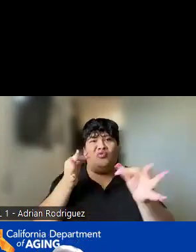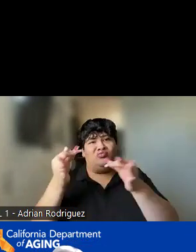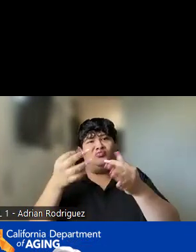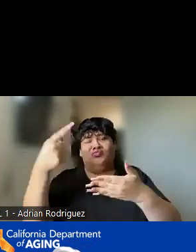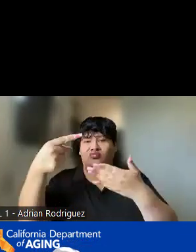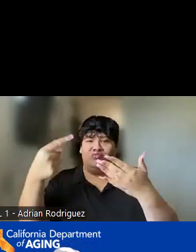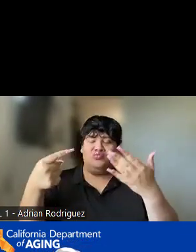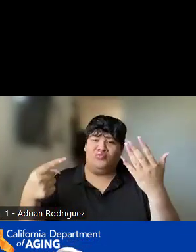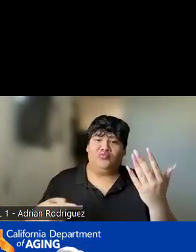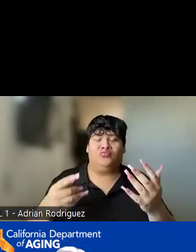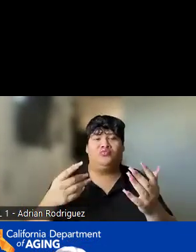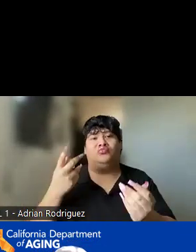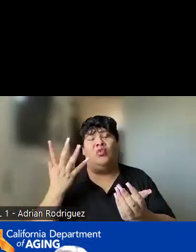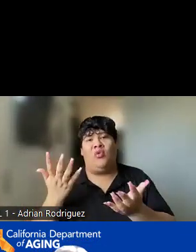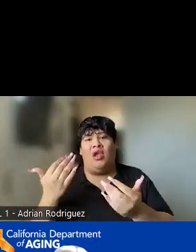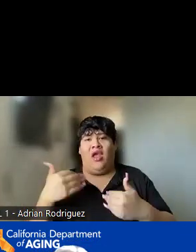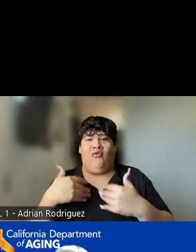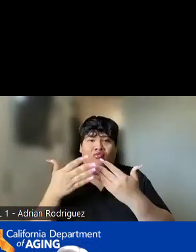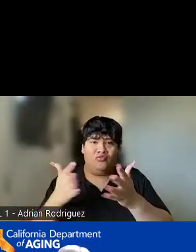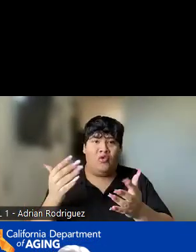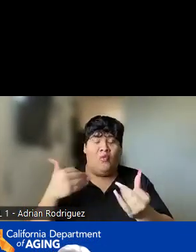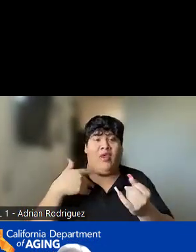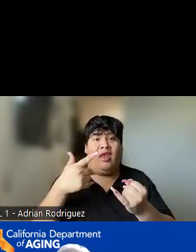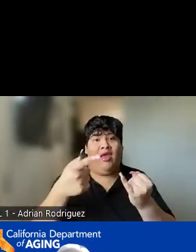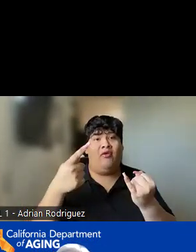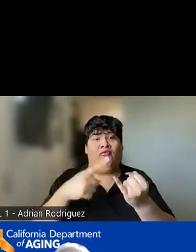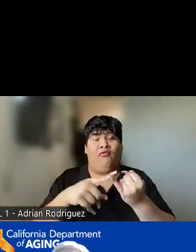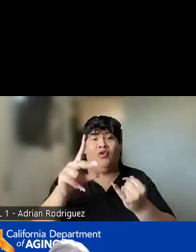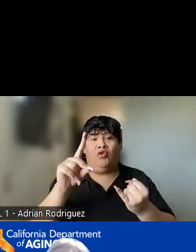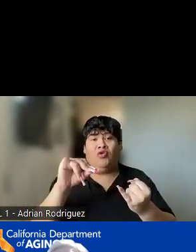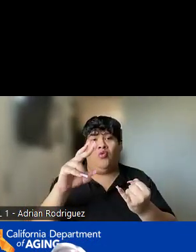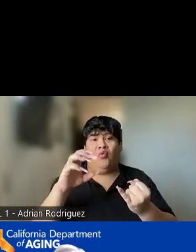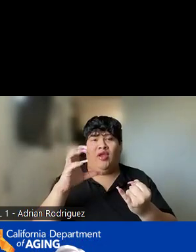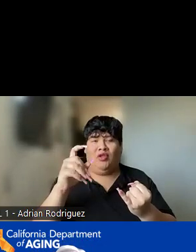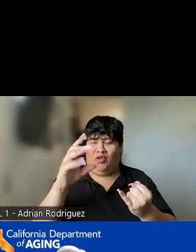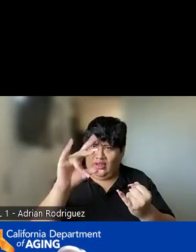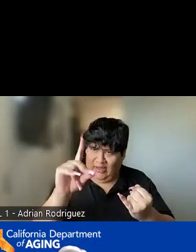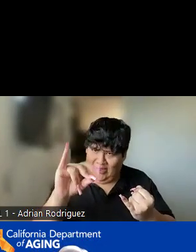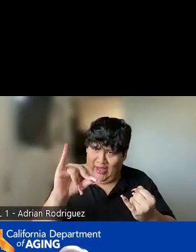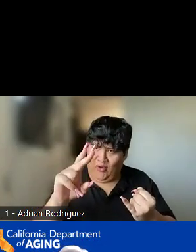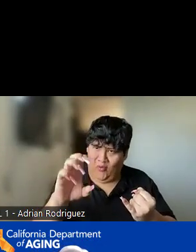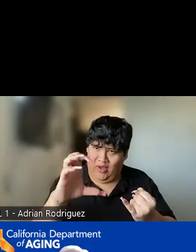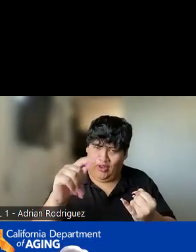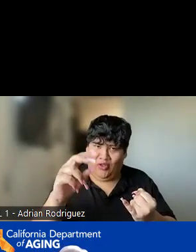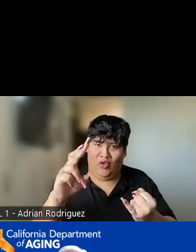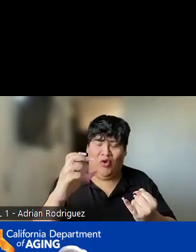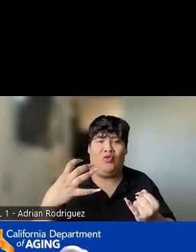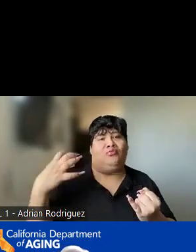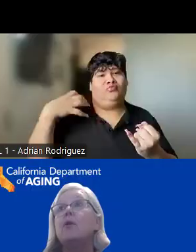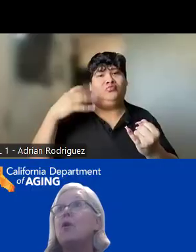of this webinar. We have opening remarks from our director, Susan DeMorris. Then we